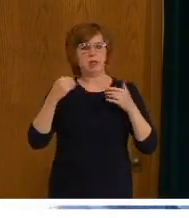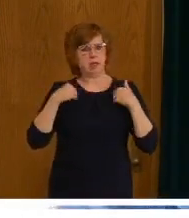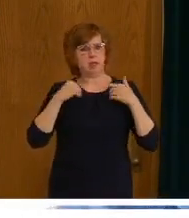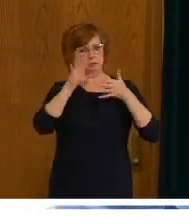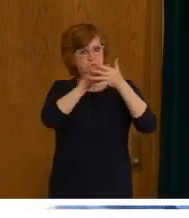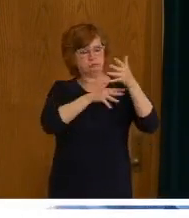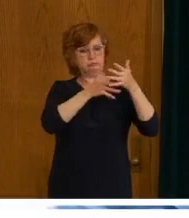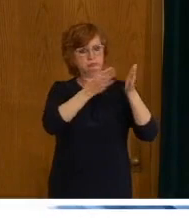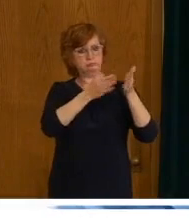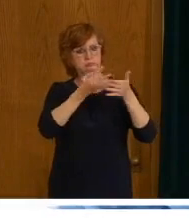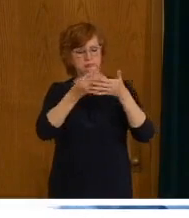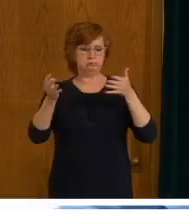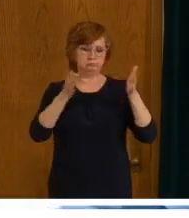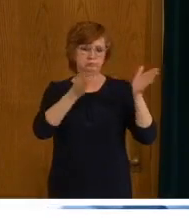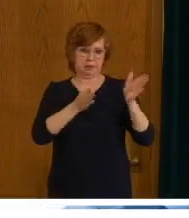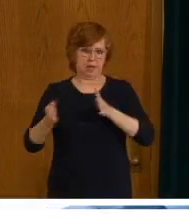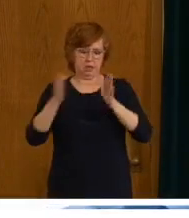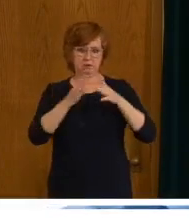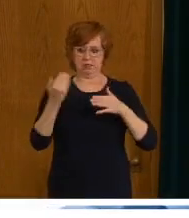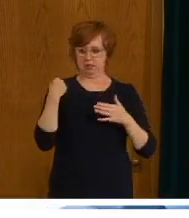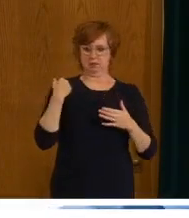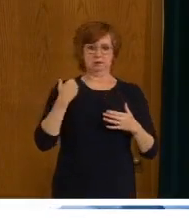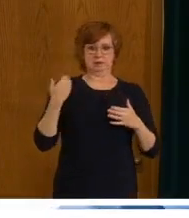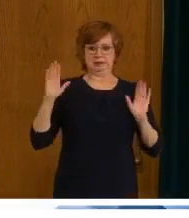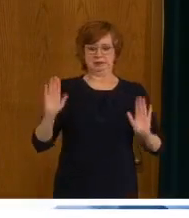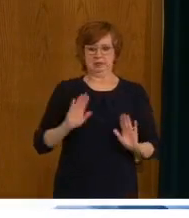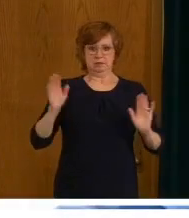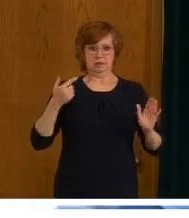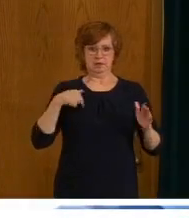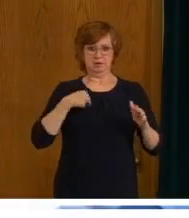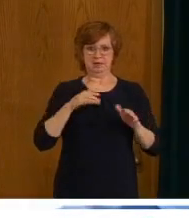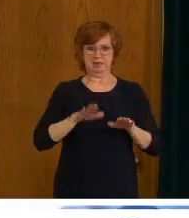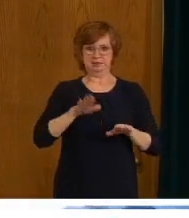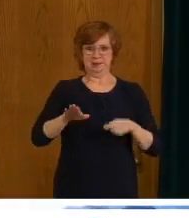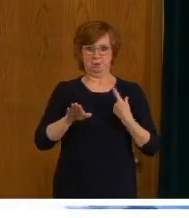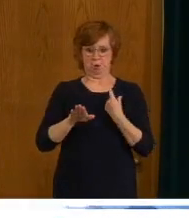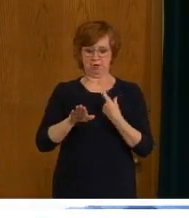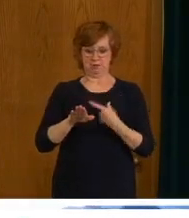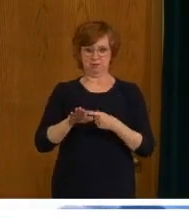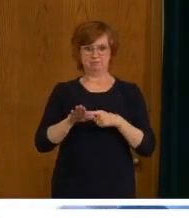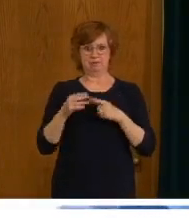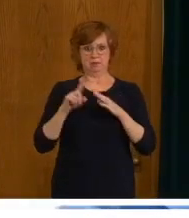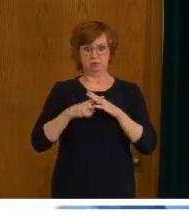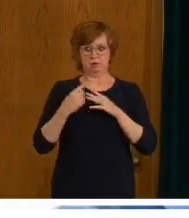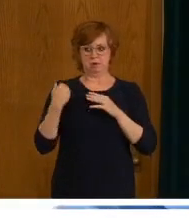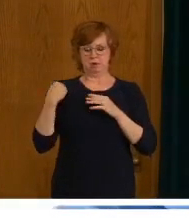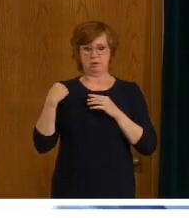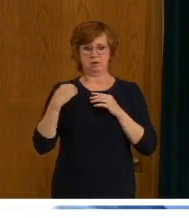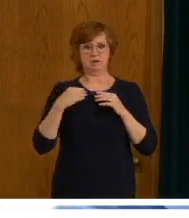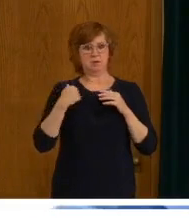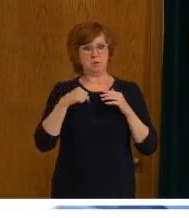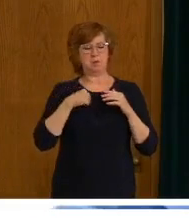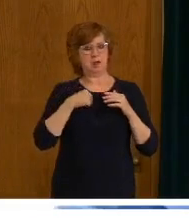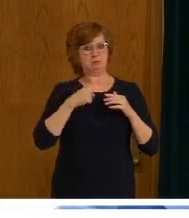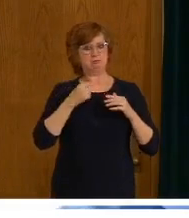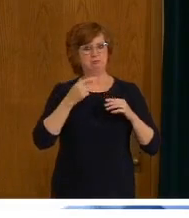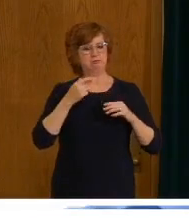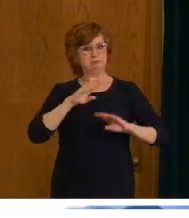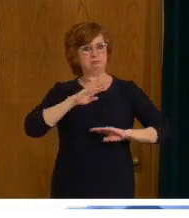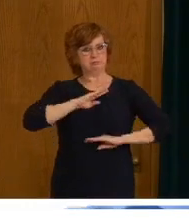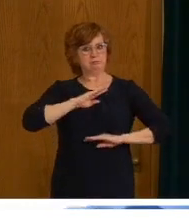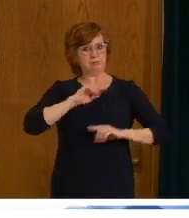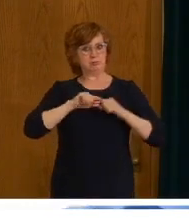Sunday. It has been gratifying to see that slowly, responsibly, in